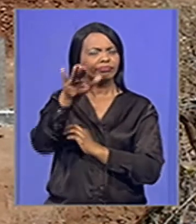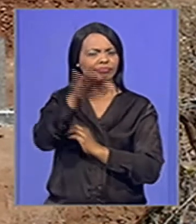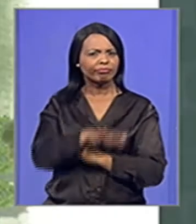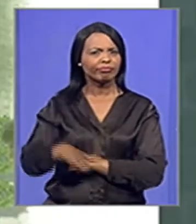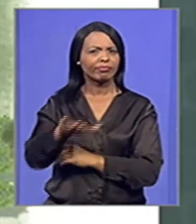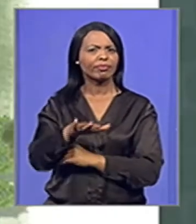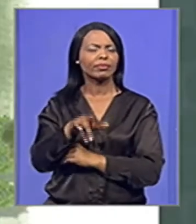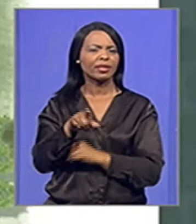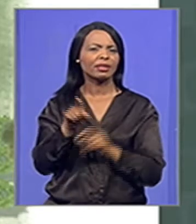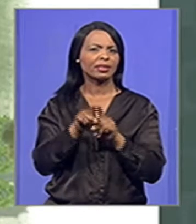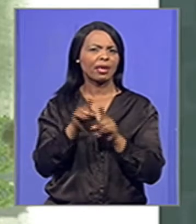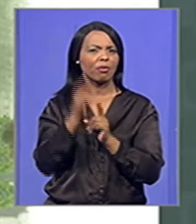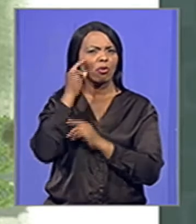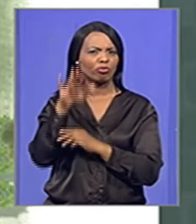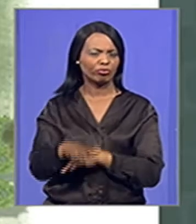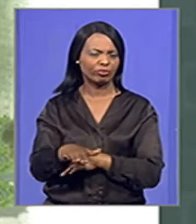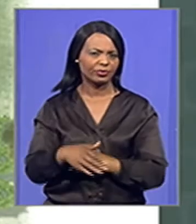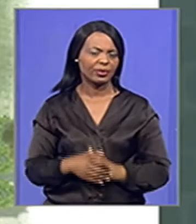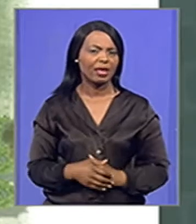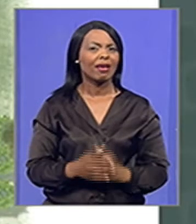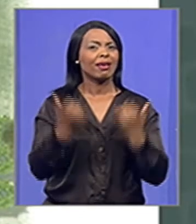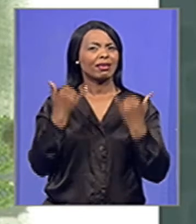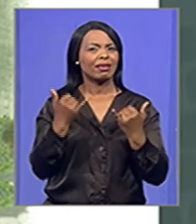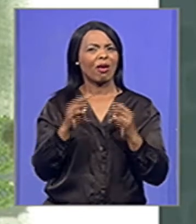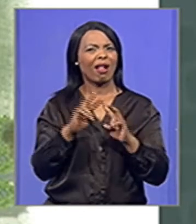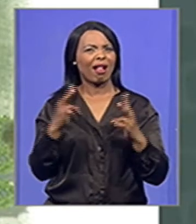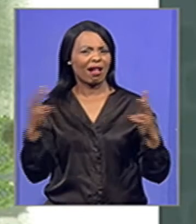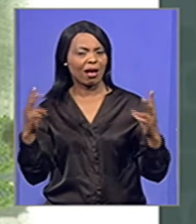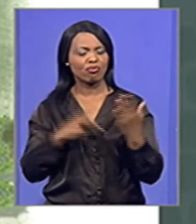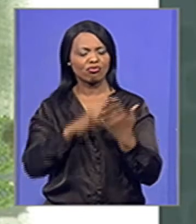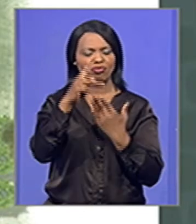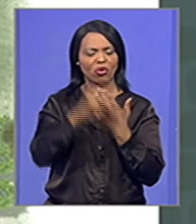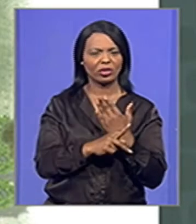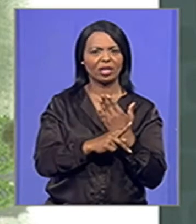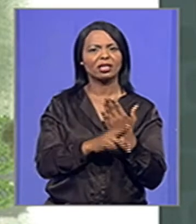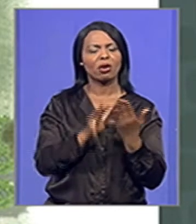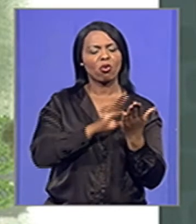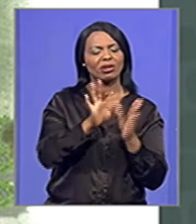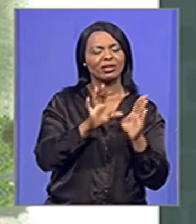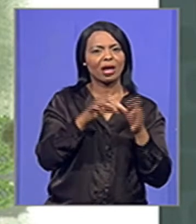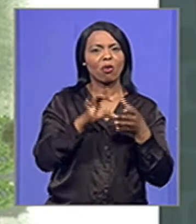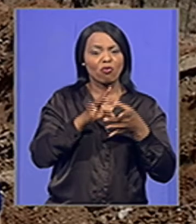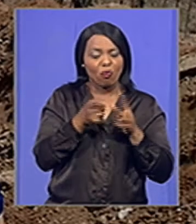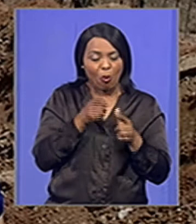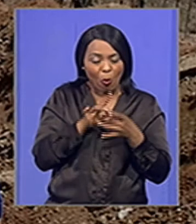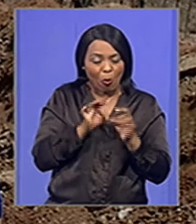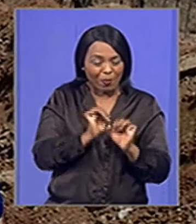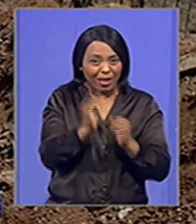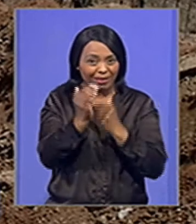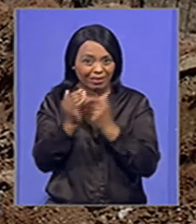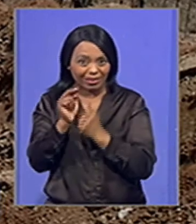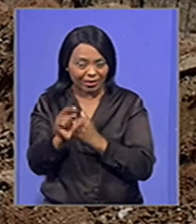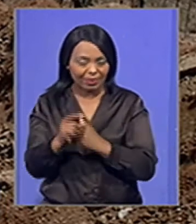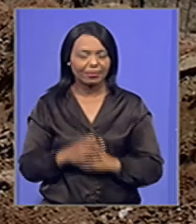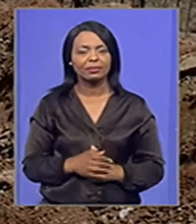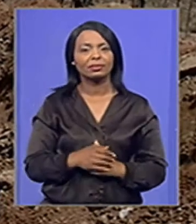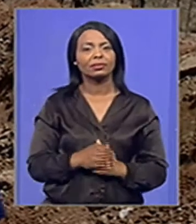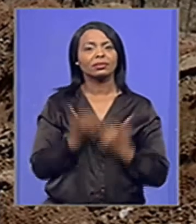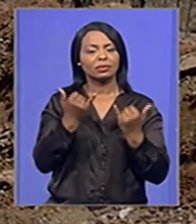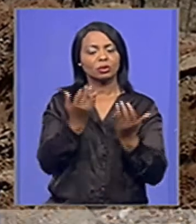side as well. Projeke e solofetswe go ungelwa bo radikontraka ba selegae. With the development of this size, we